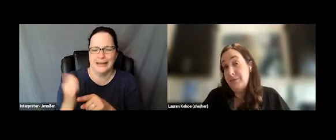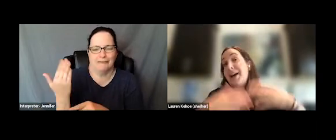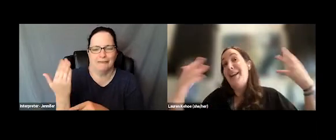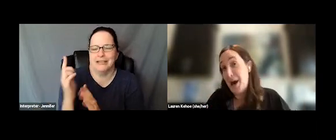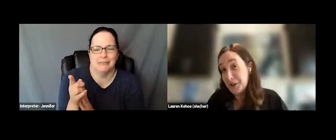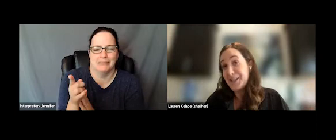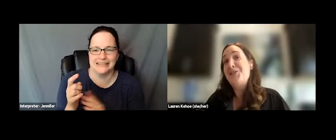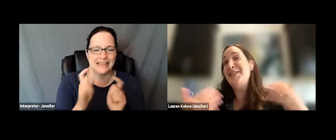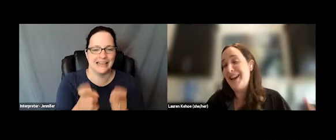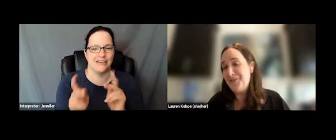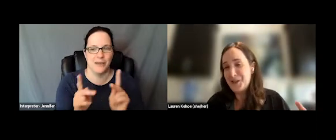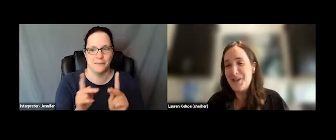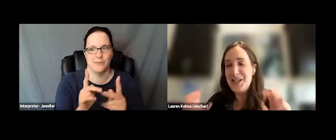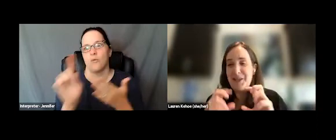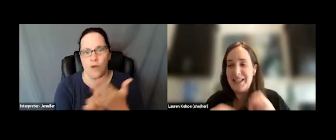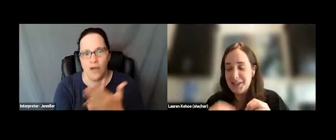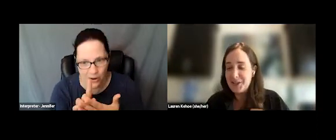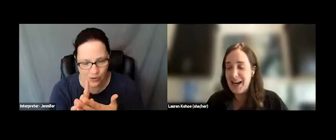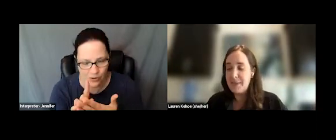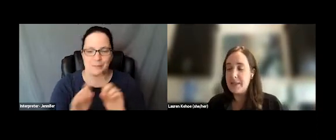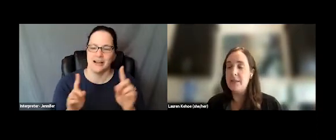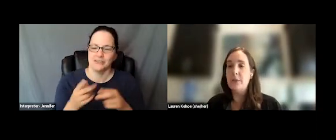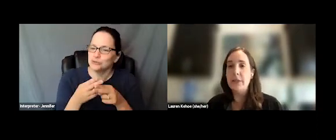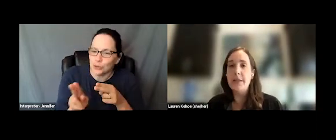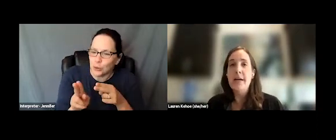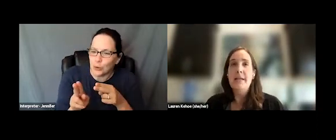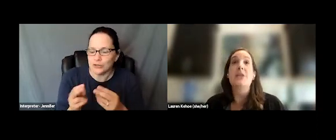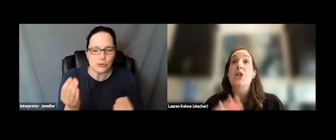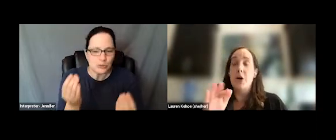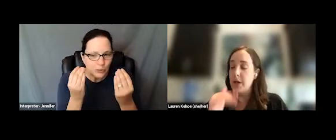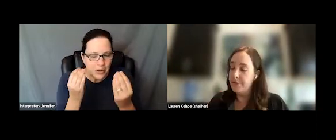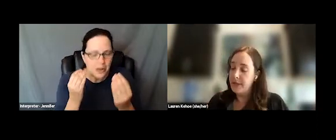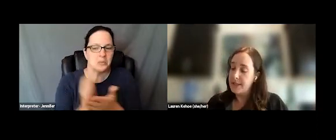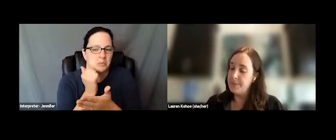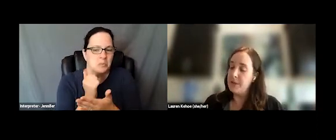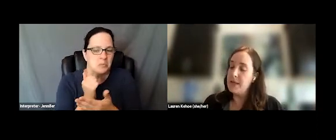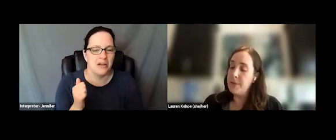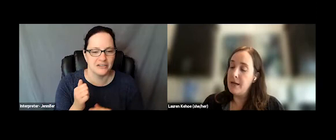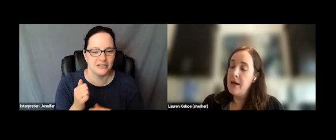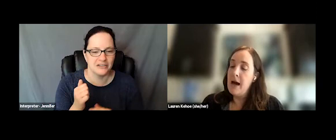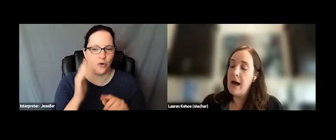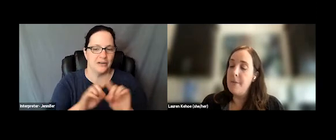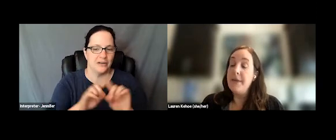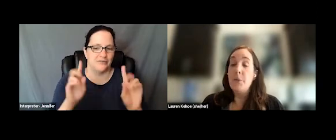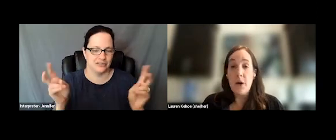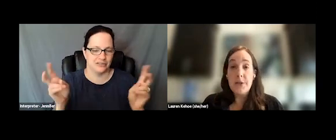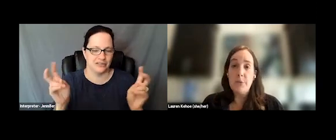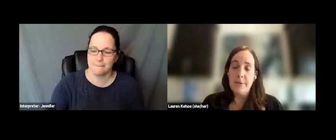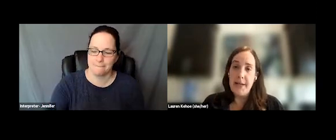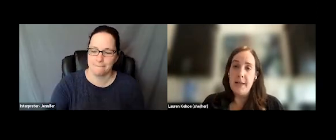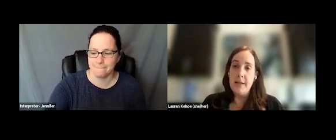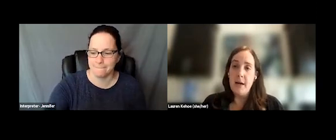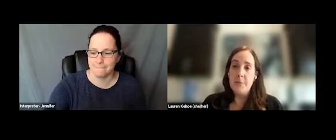little, not an hour session to have to learn things, but these little times to really get to know a different accessibility topic. And then we